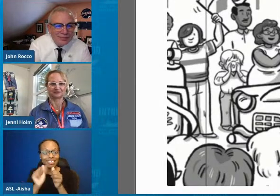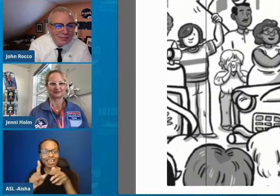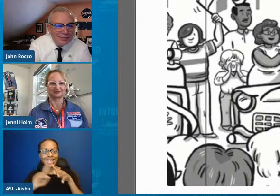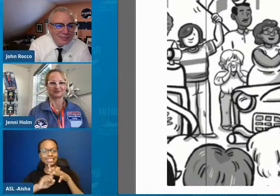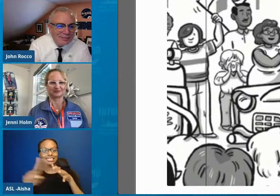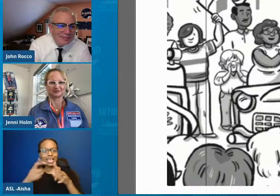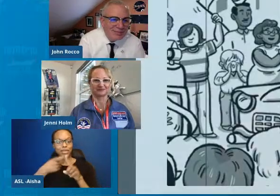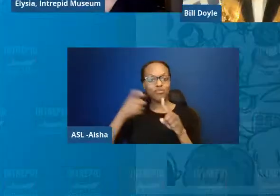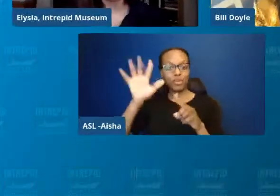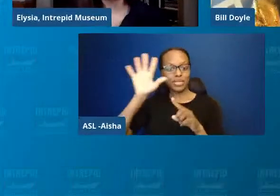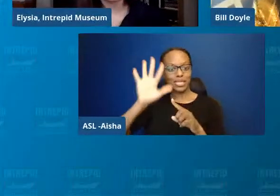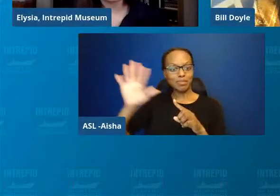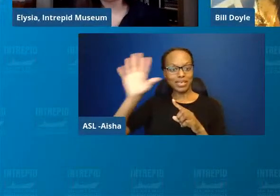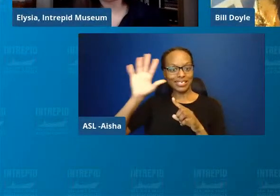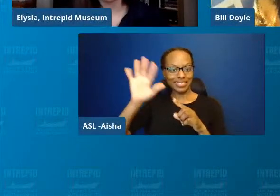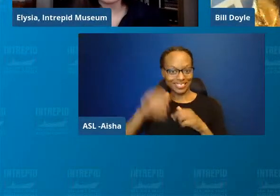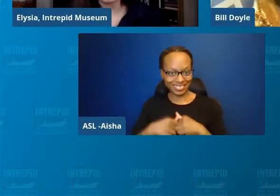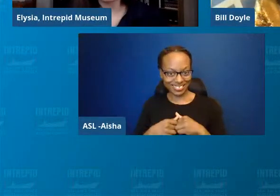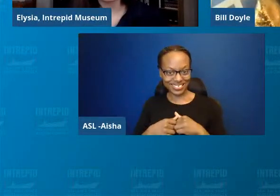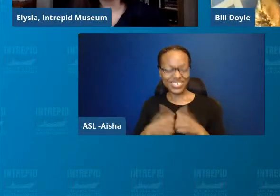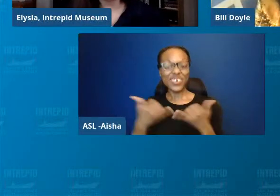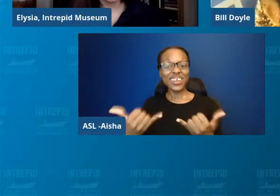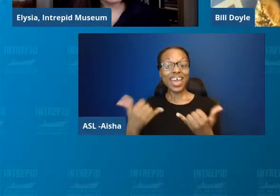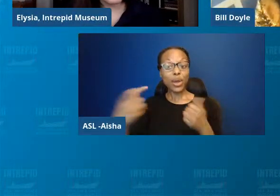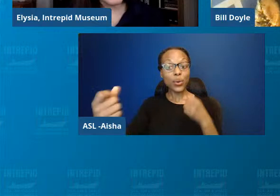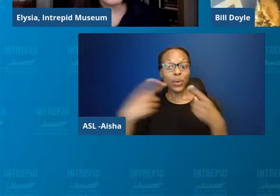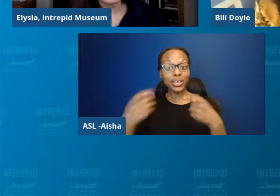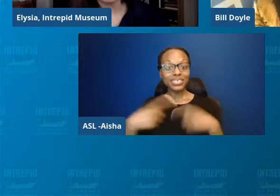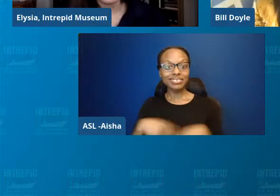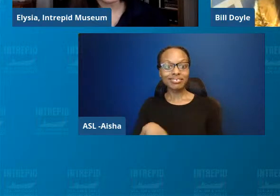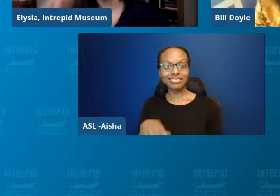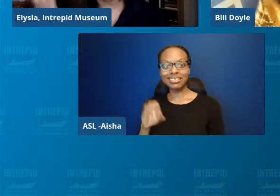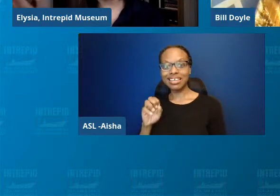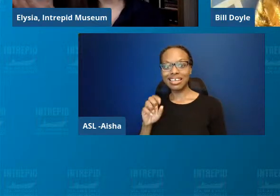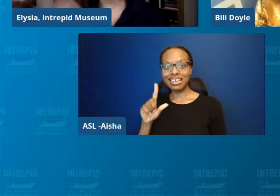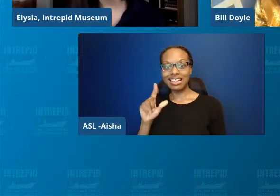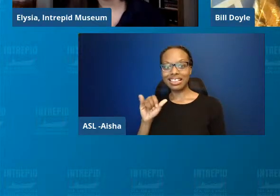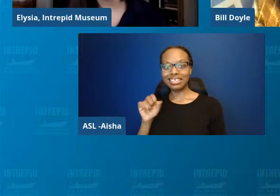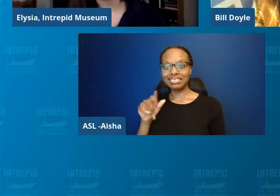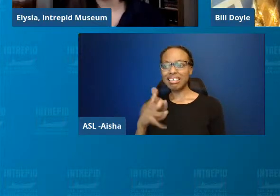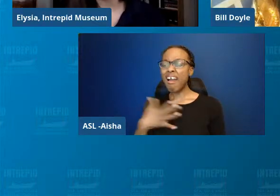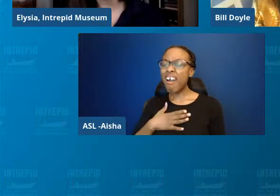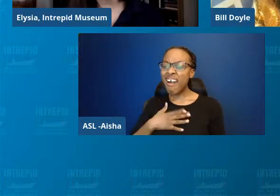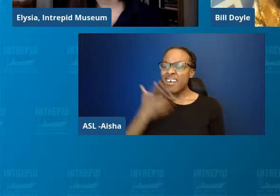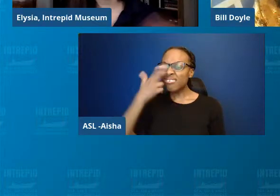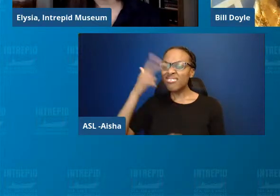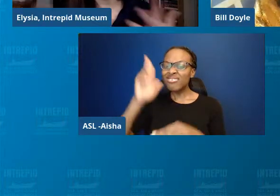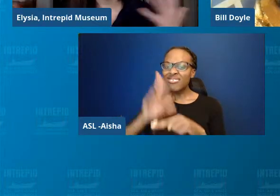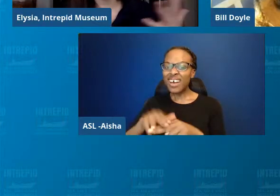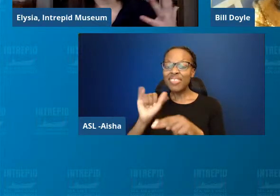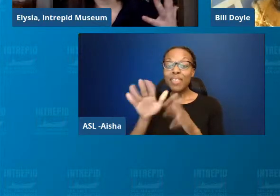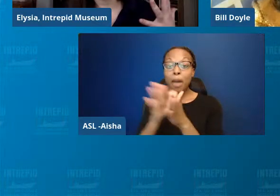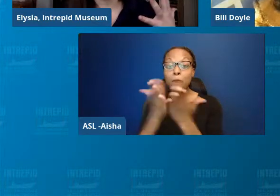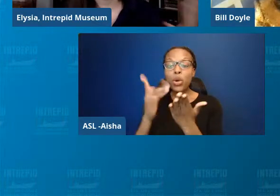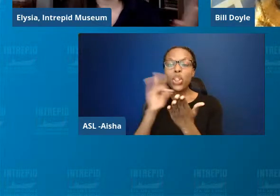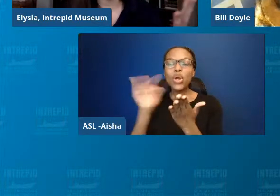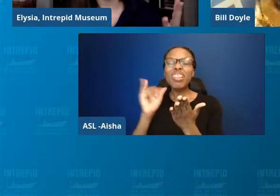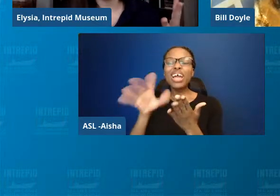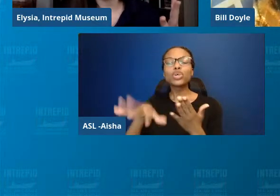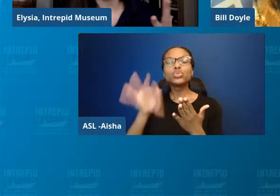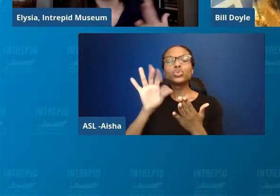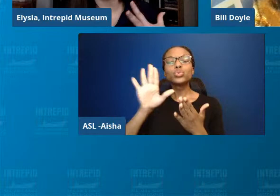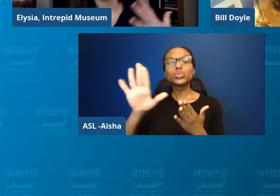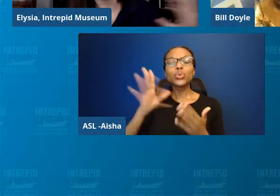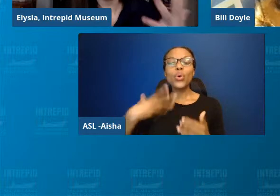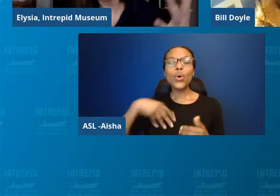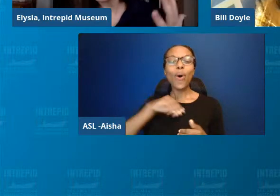very exciting. Oh my gosh, what a fun program. And I love this book, Bill. It's like a choose your own adventure activity